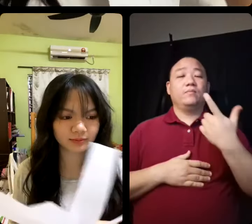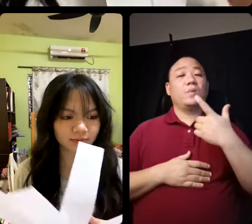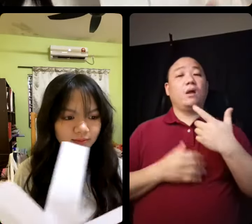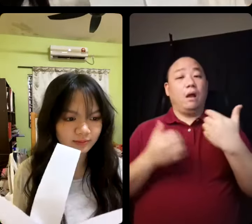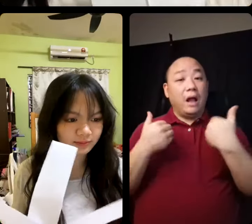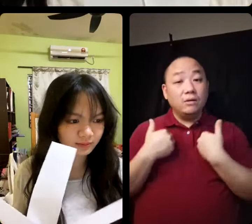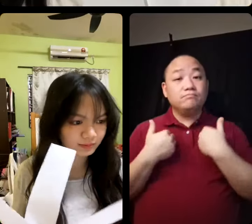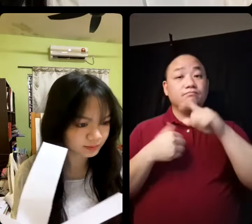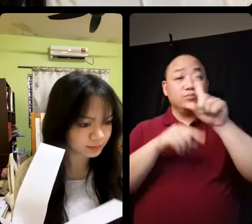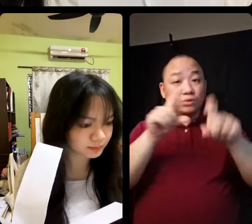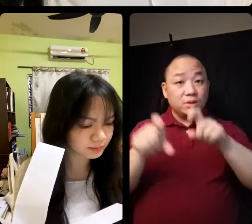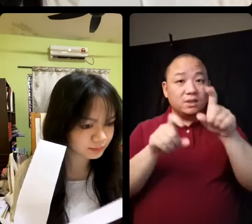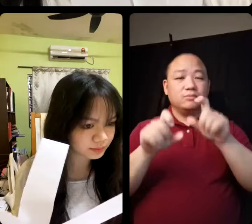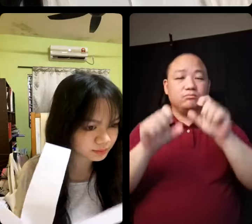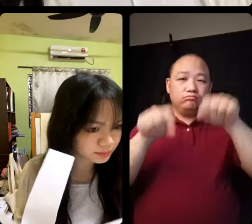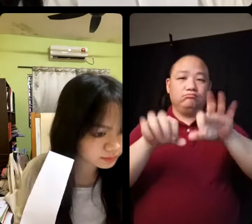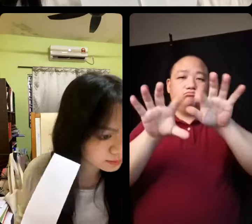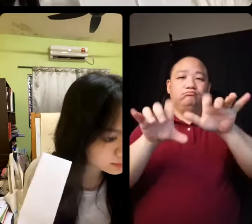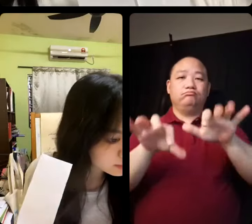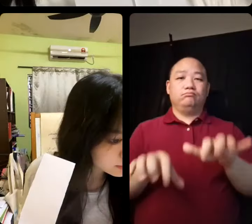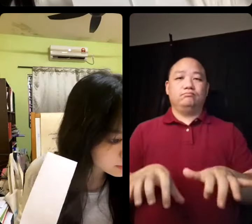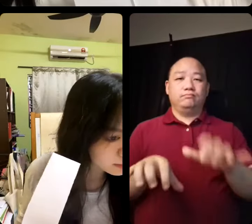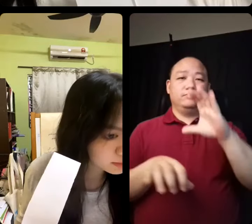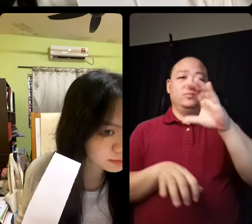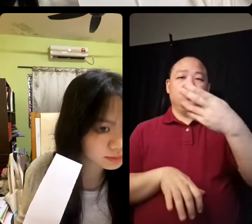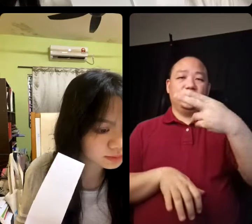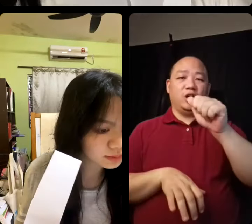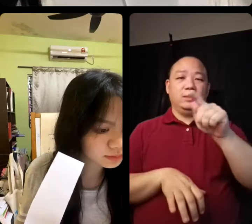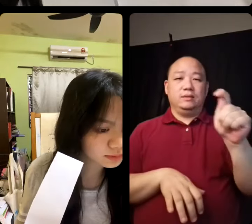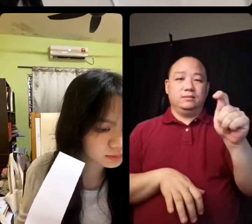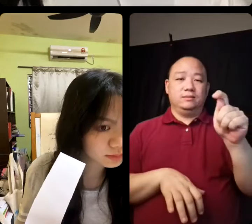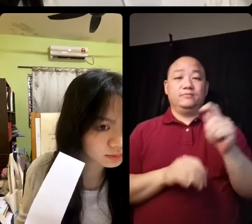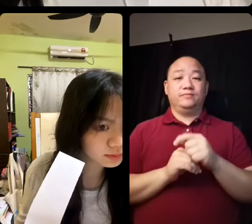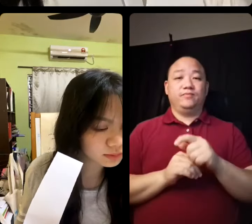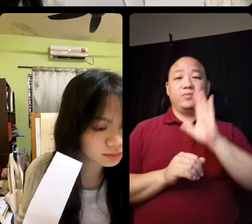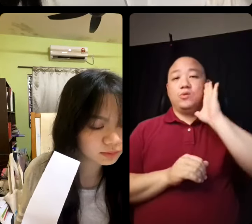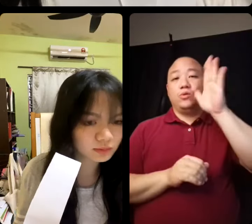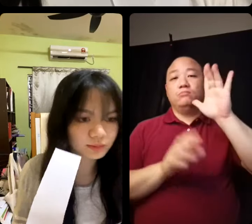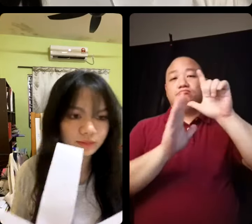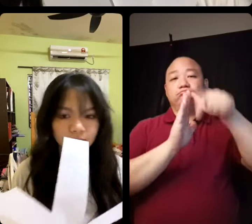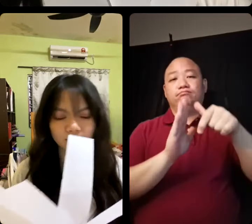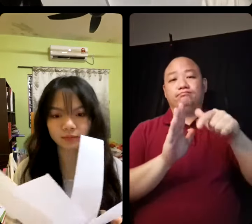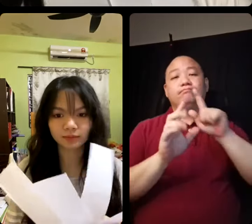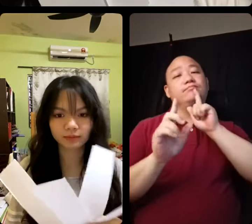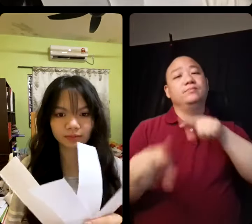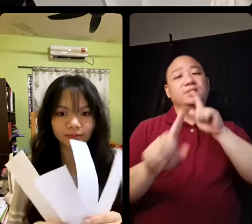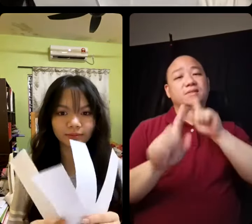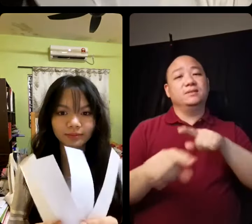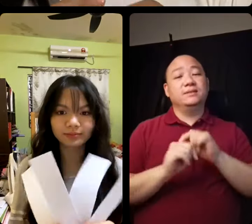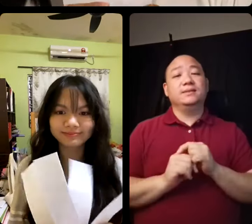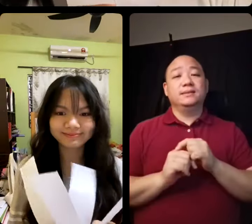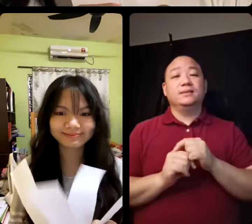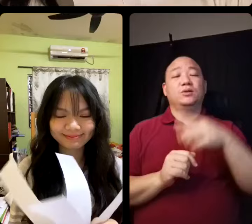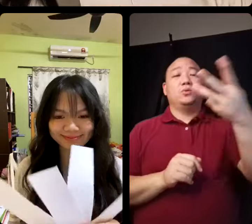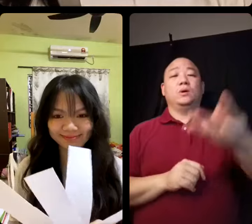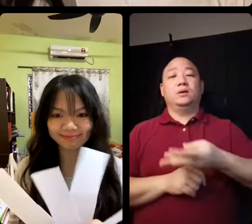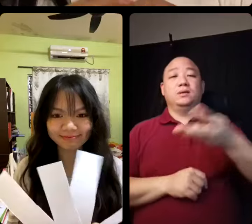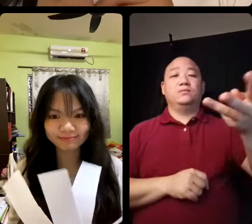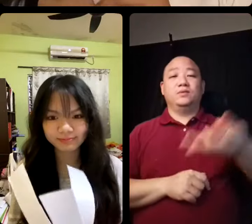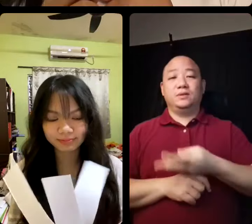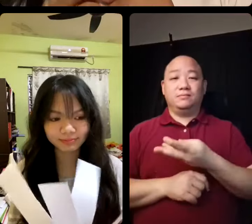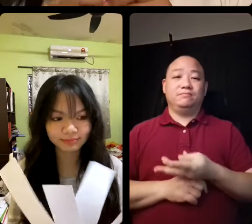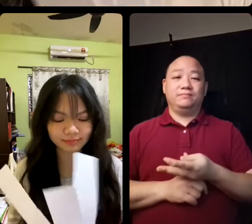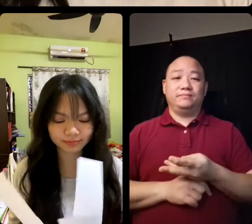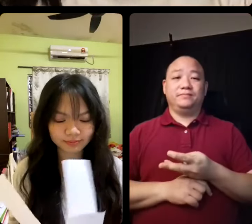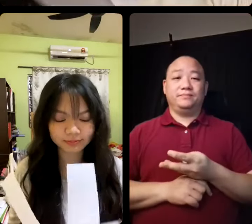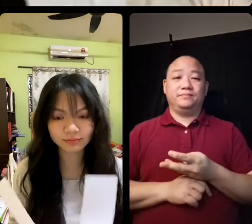so that we can address it as well, alright? Hello Ramli, hello Fahan, hello, welcome joining us. Okay, so